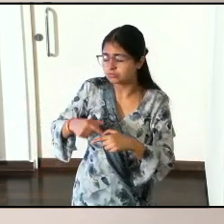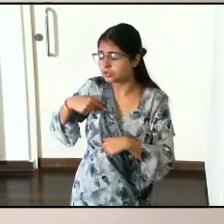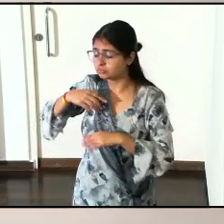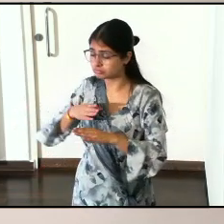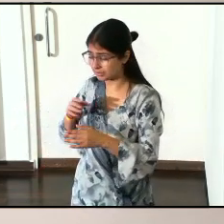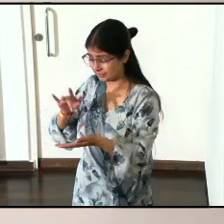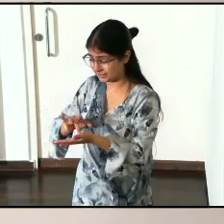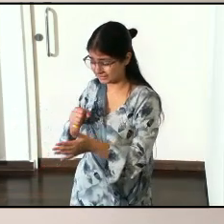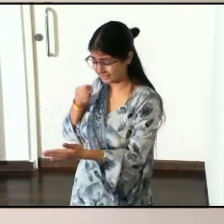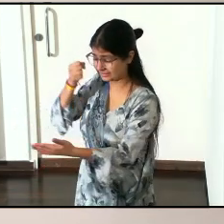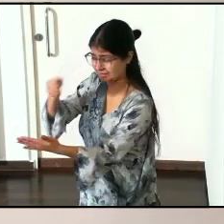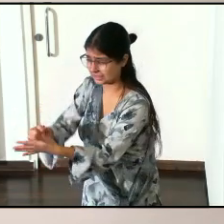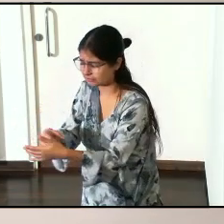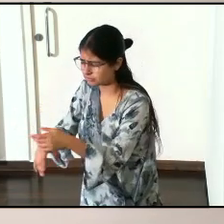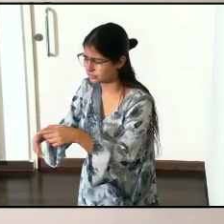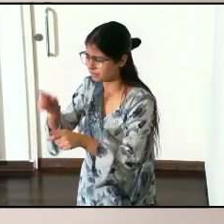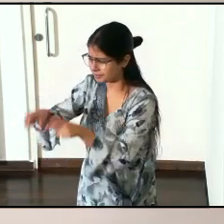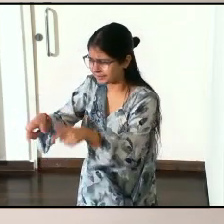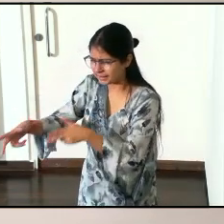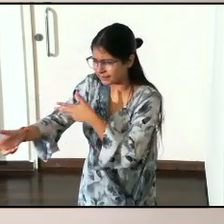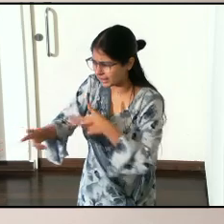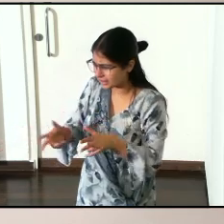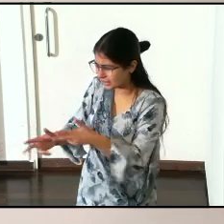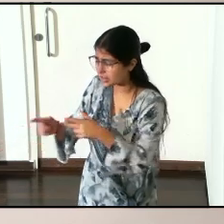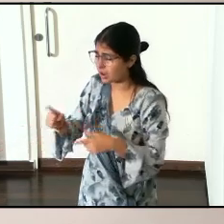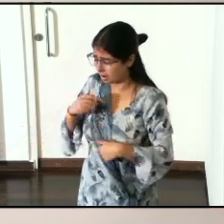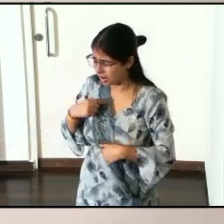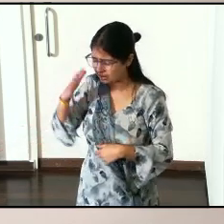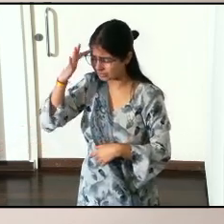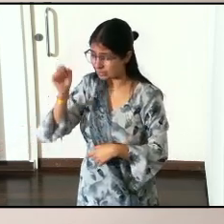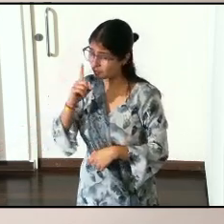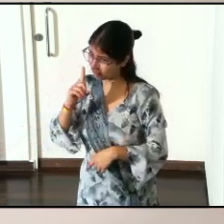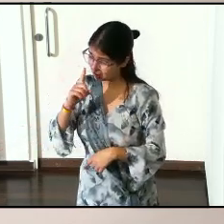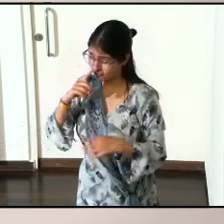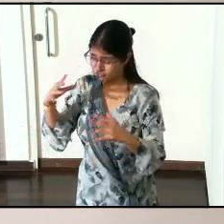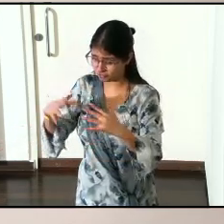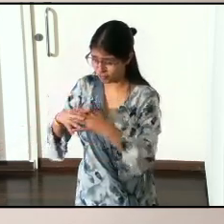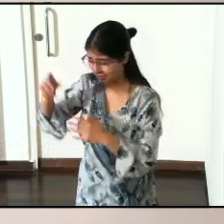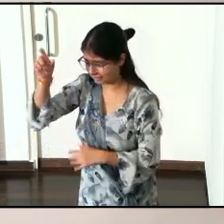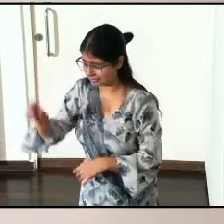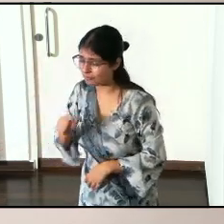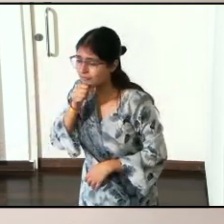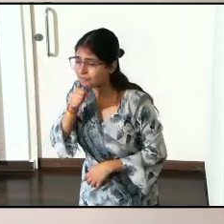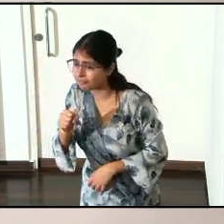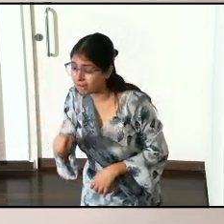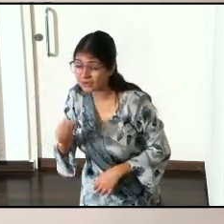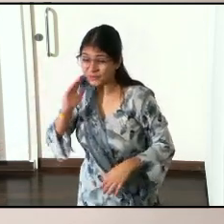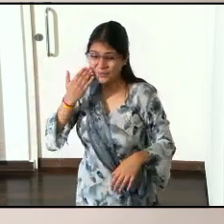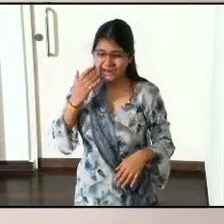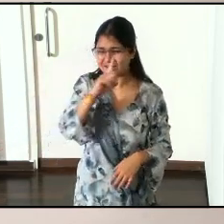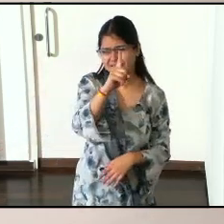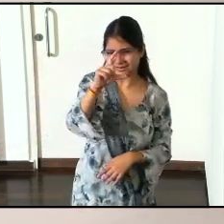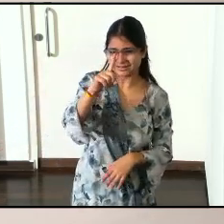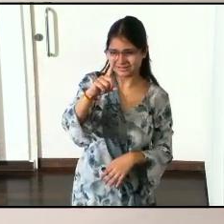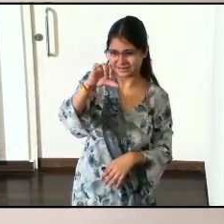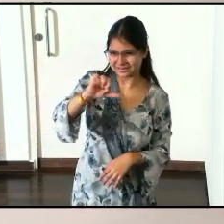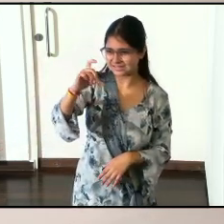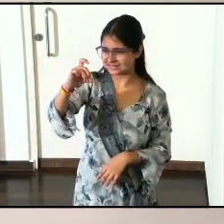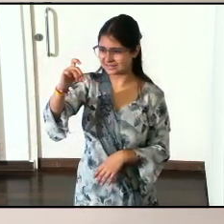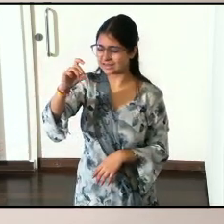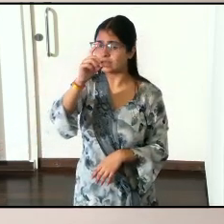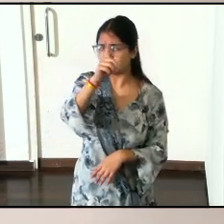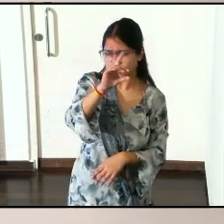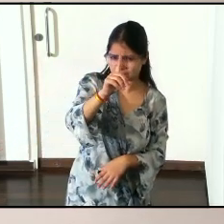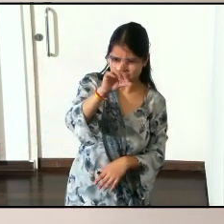And I remember old women who obviously had been through the partition at that time, this is the